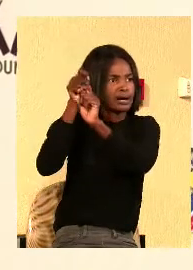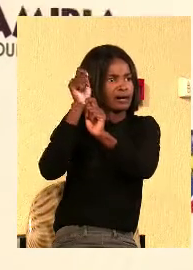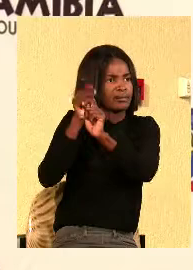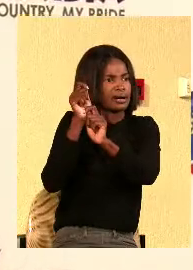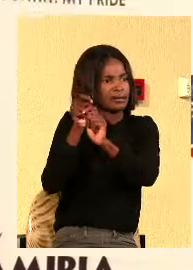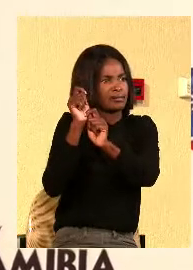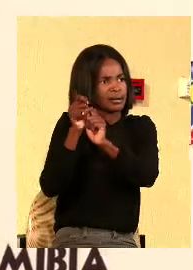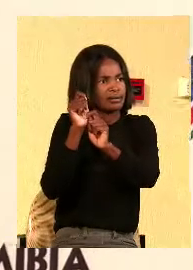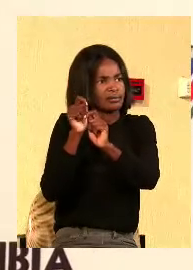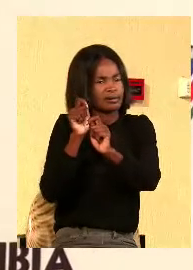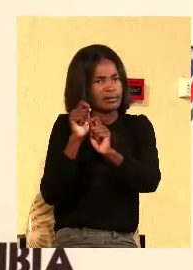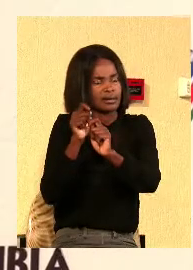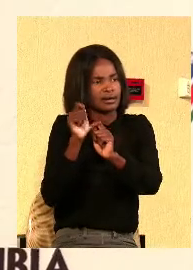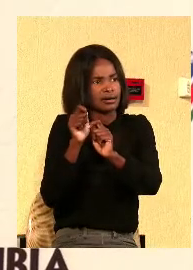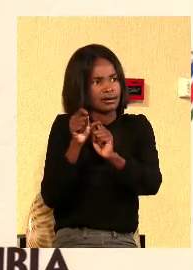the devastation be?